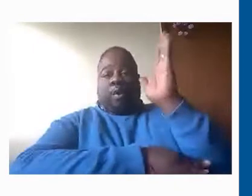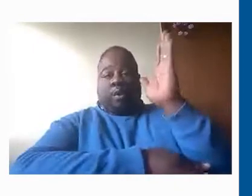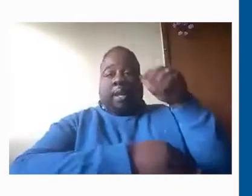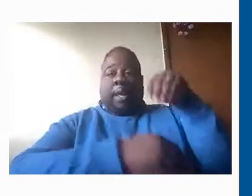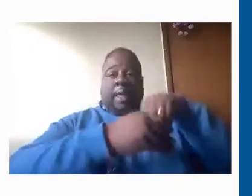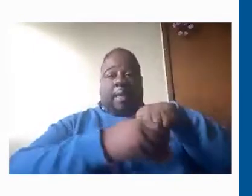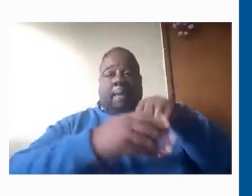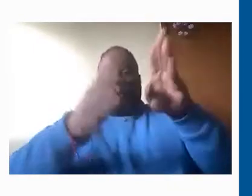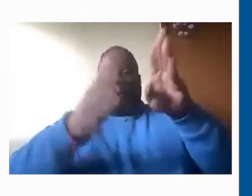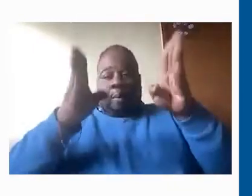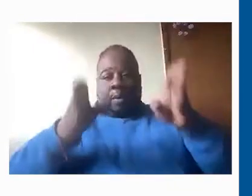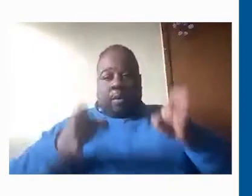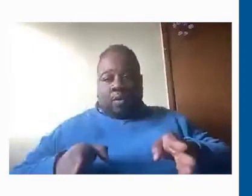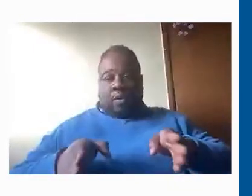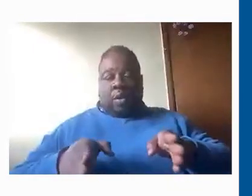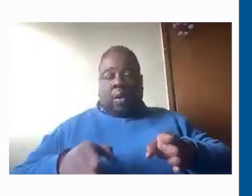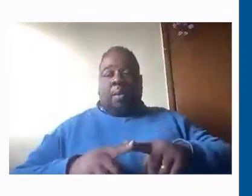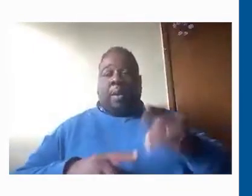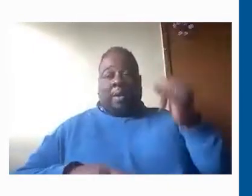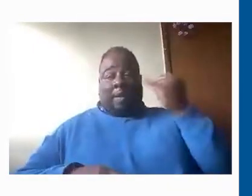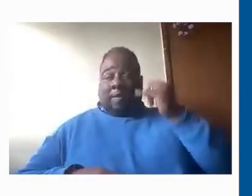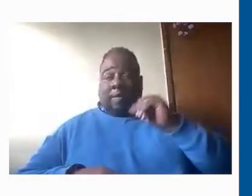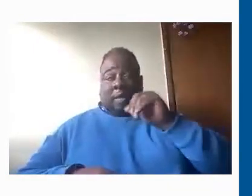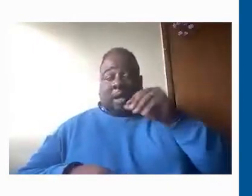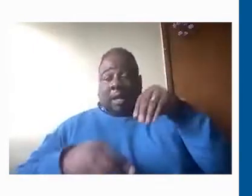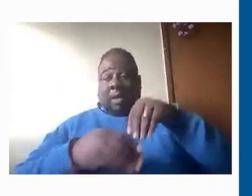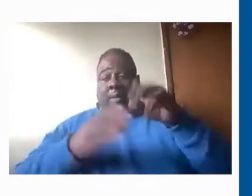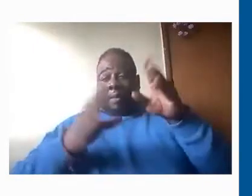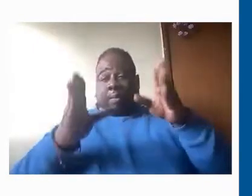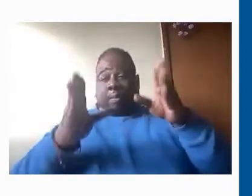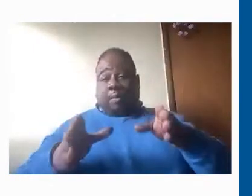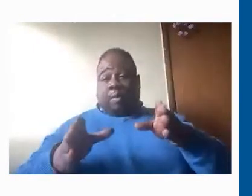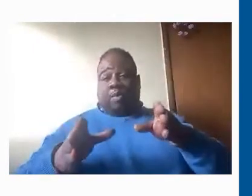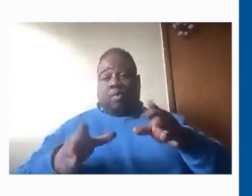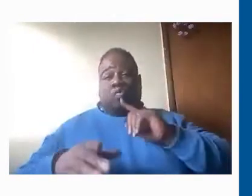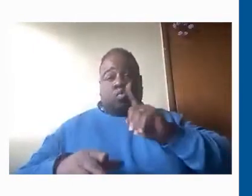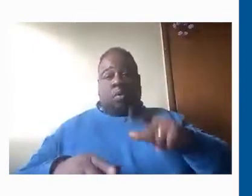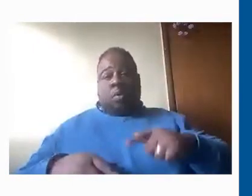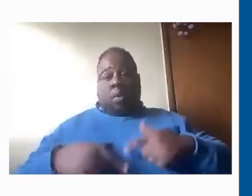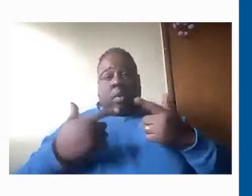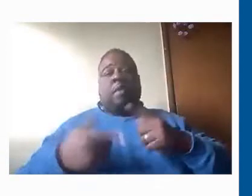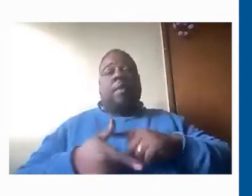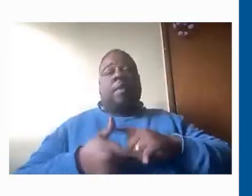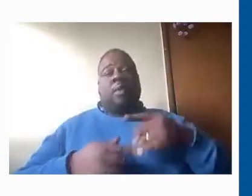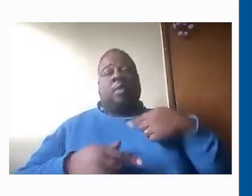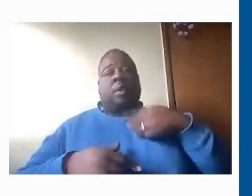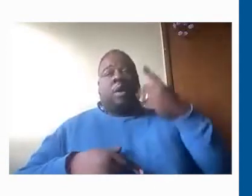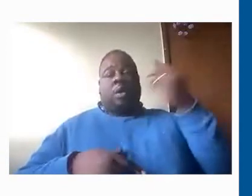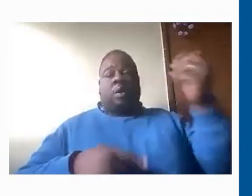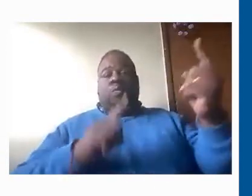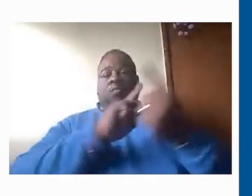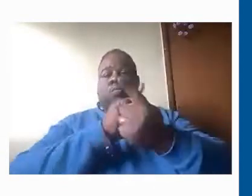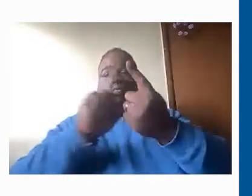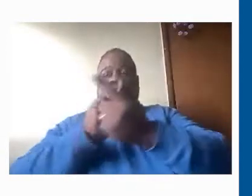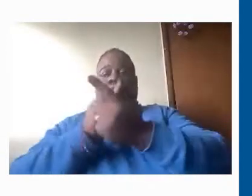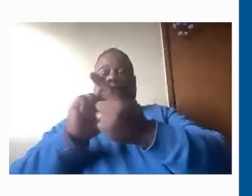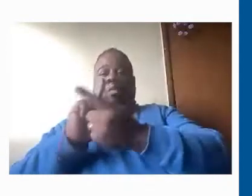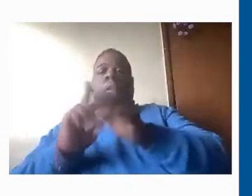doing involved within community fairs where we would hand out materials. So this first slide